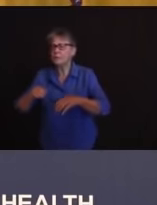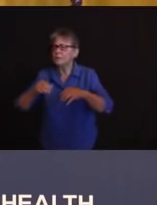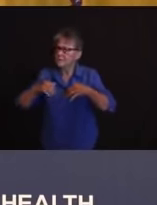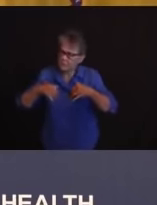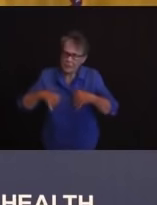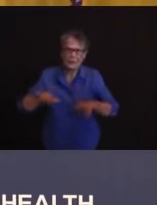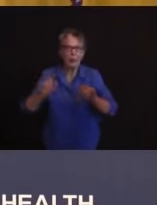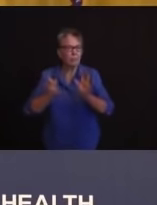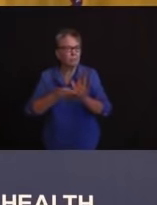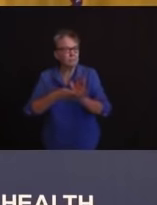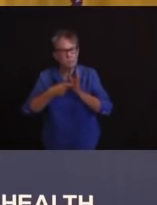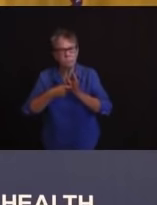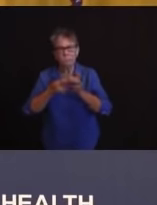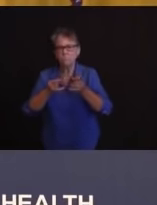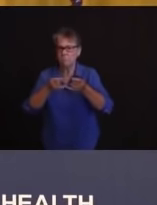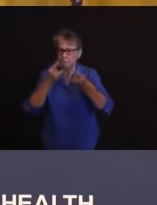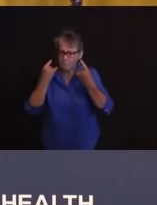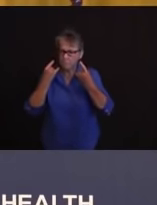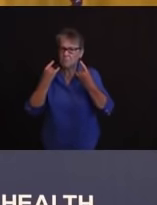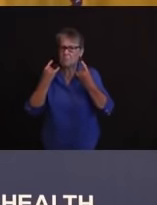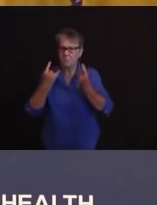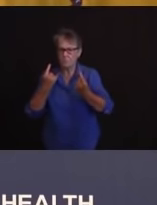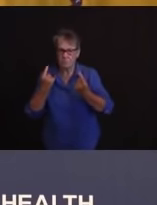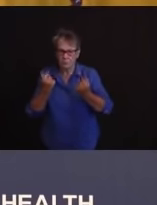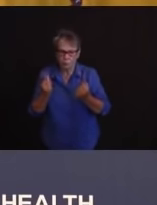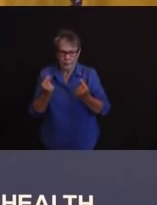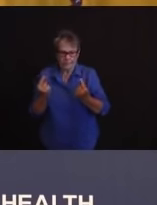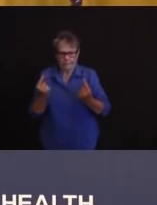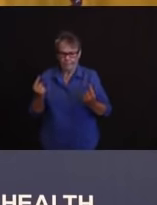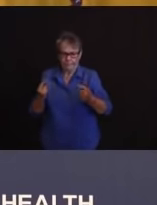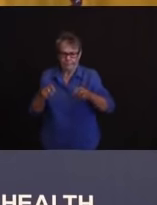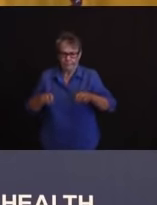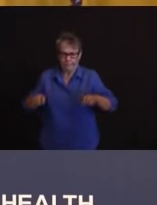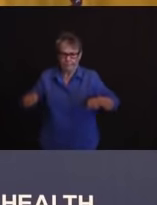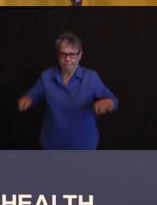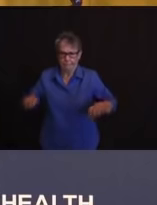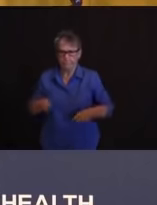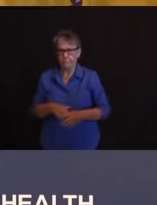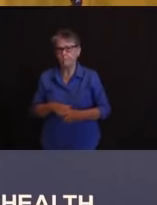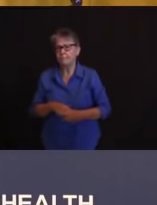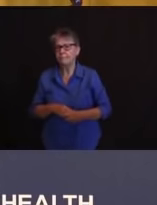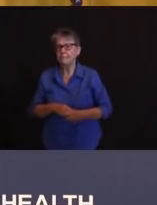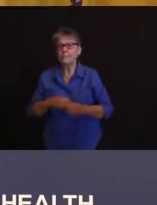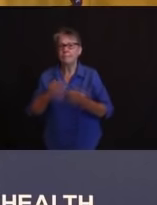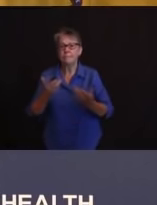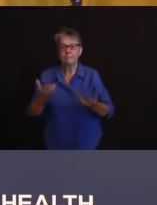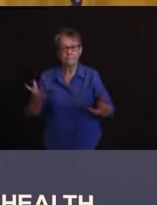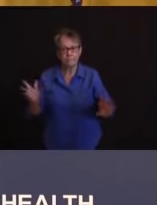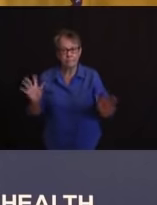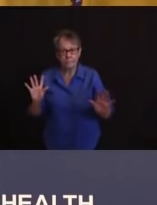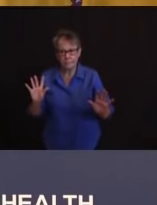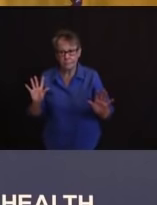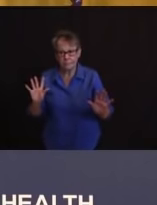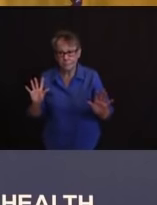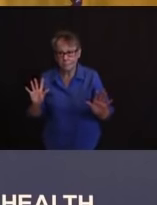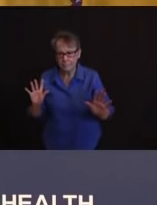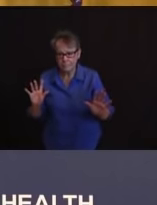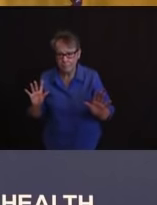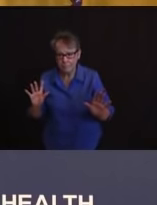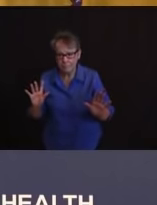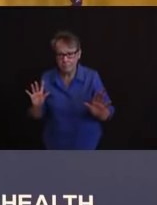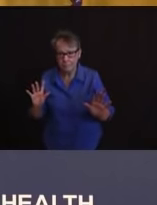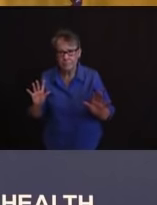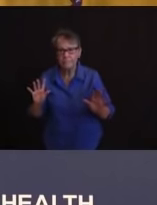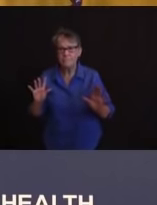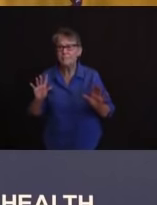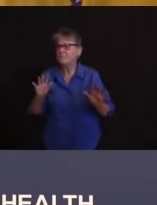Dave. Okay. Good afternoon. People were burning masks outside your house? And which house was